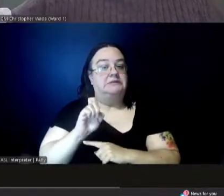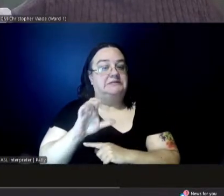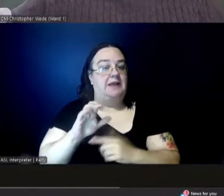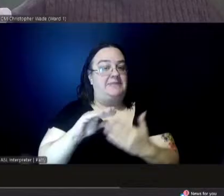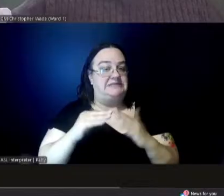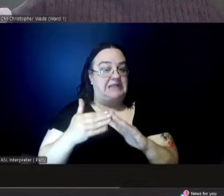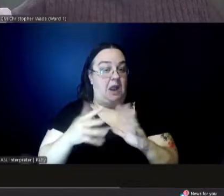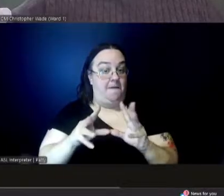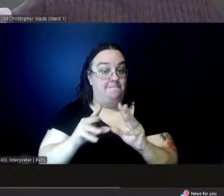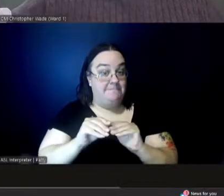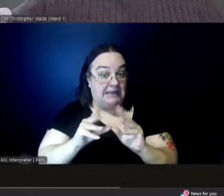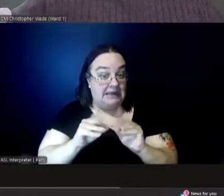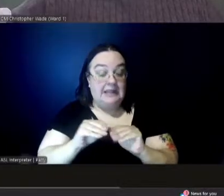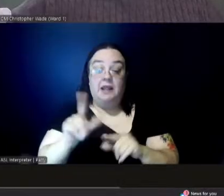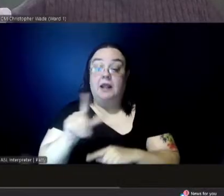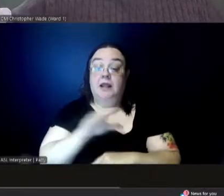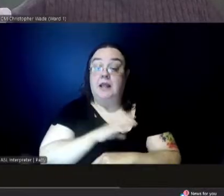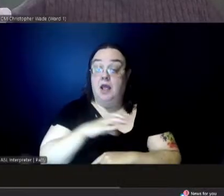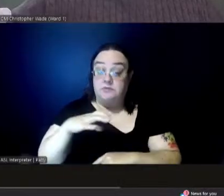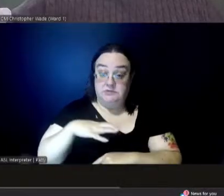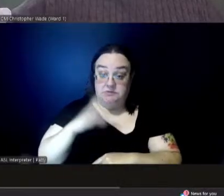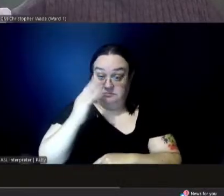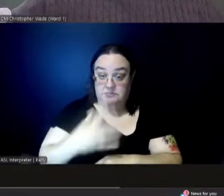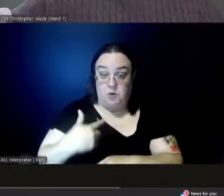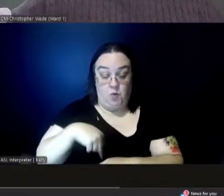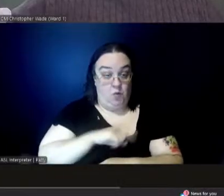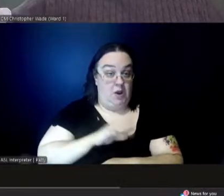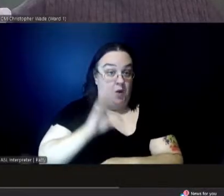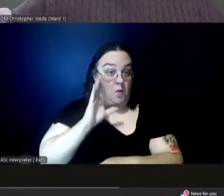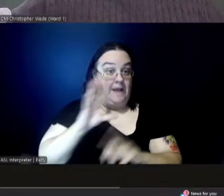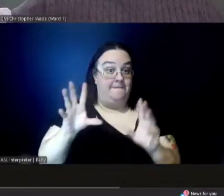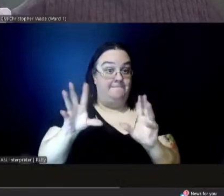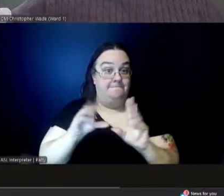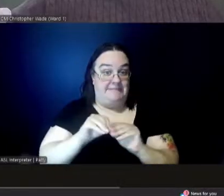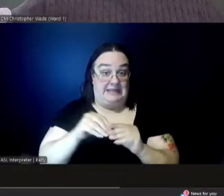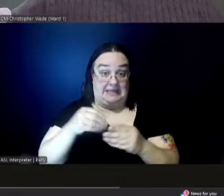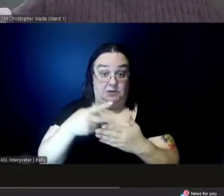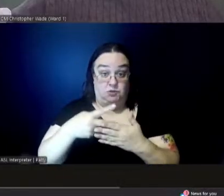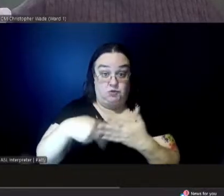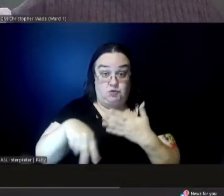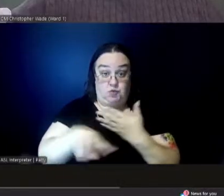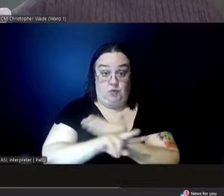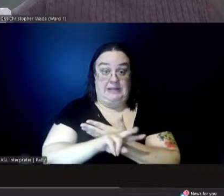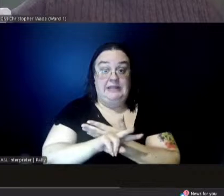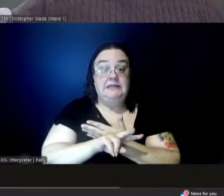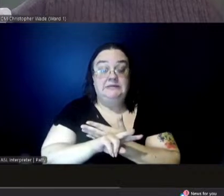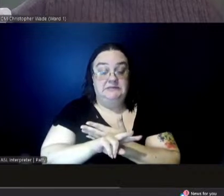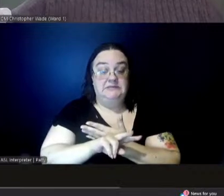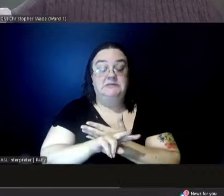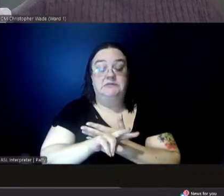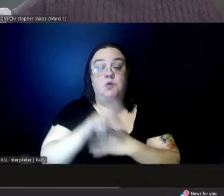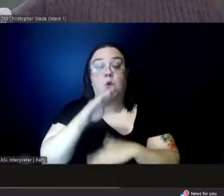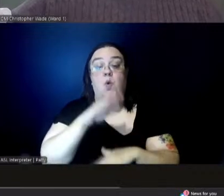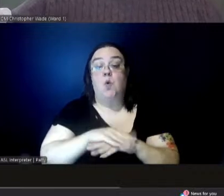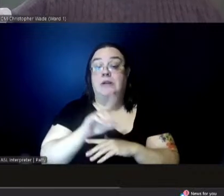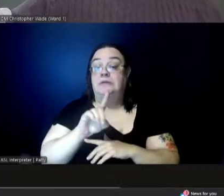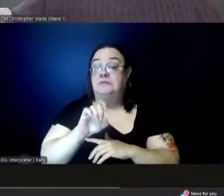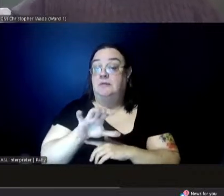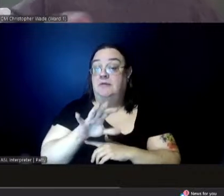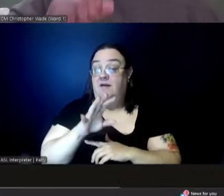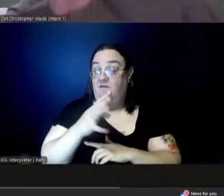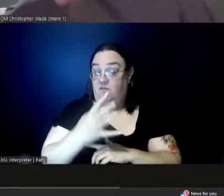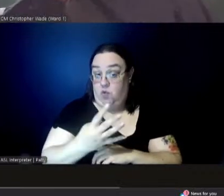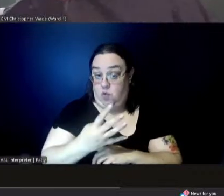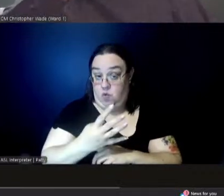meeting. Council, we are going to meet in 2 weeks on the 4th of